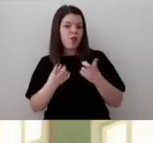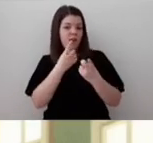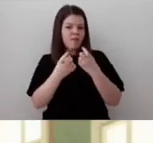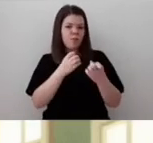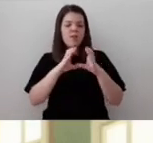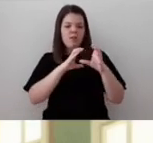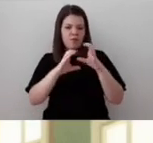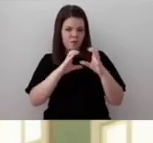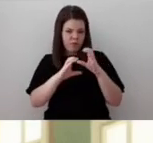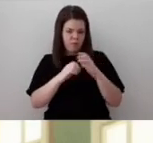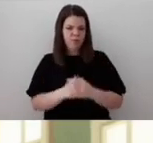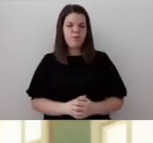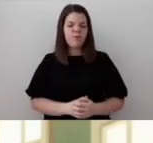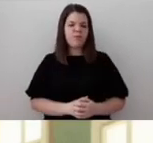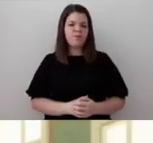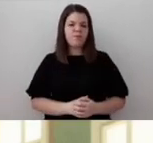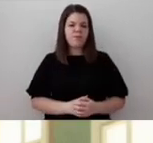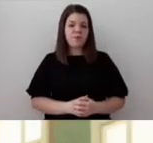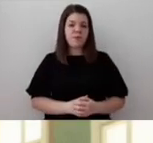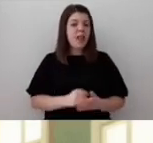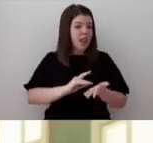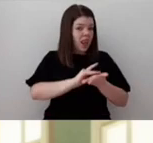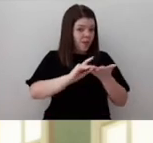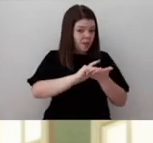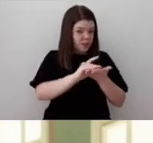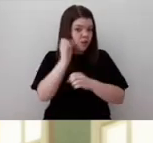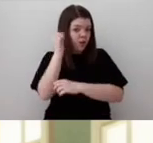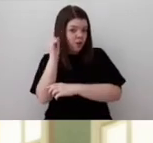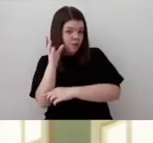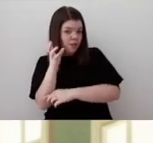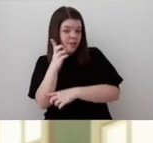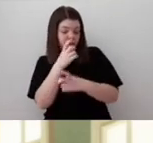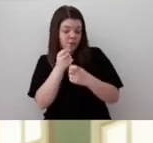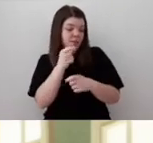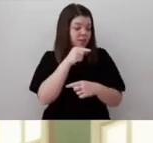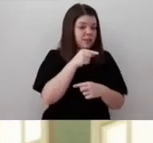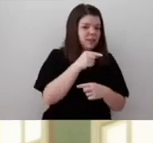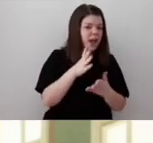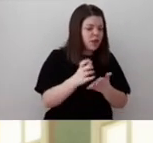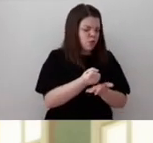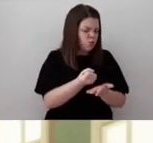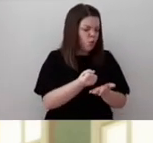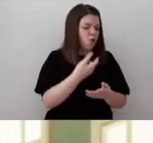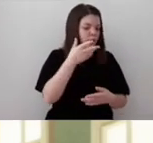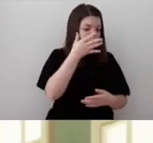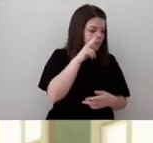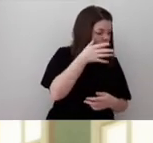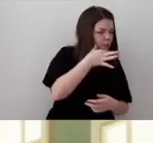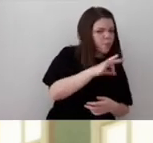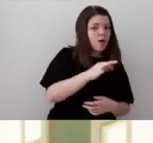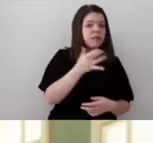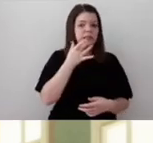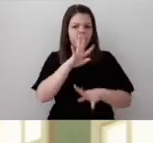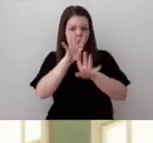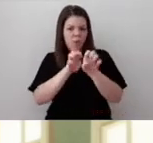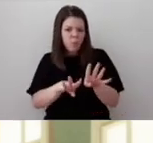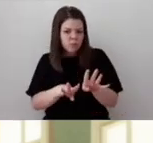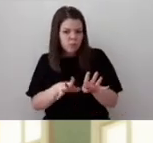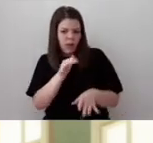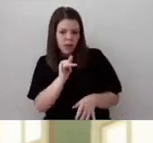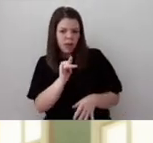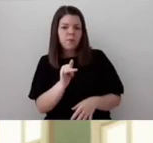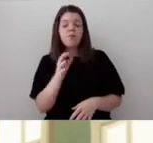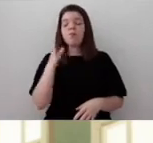Learning Technologies, Edulearn 20. All information about it's available in the conference database. If you have any other